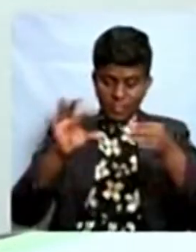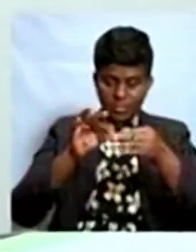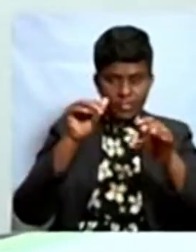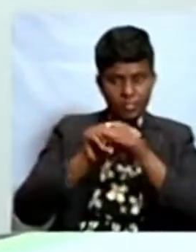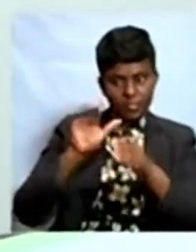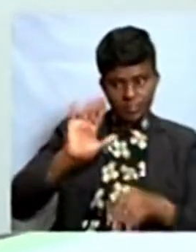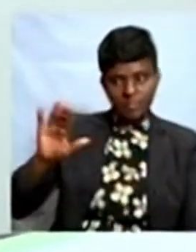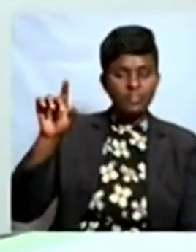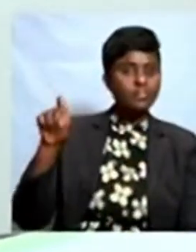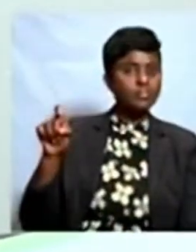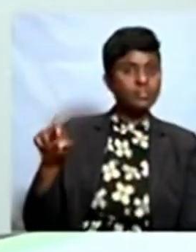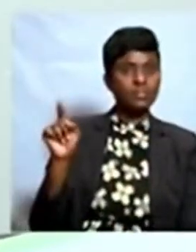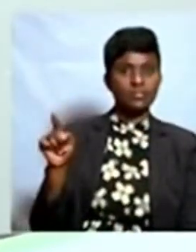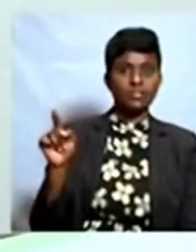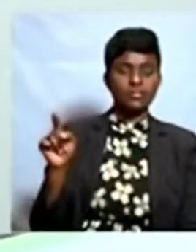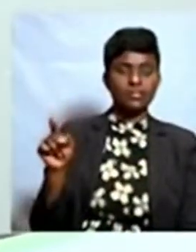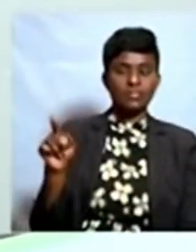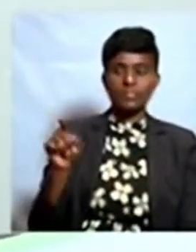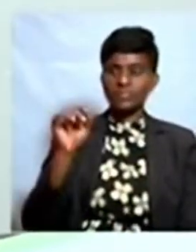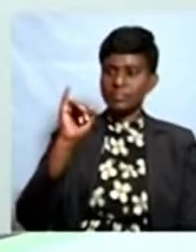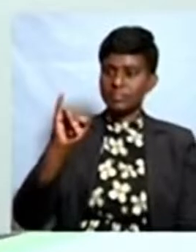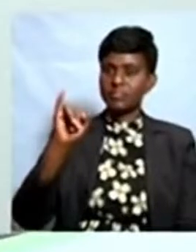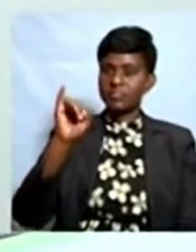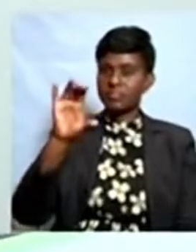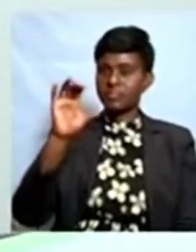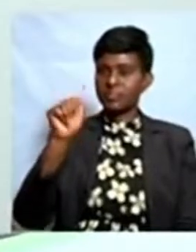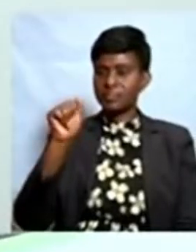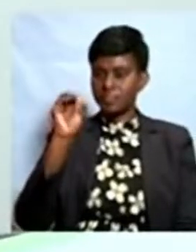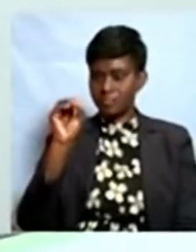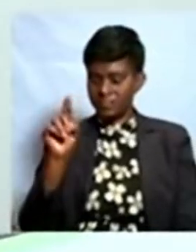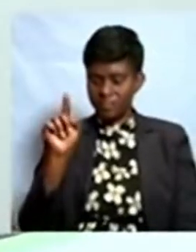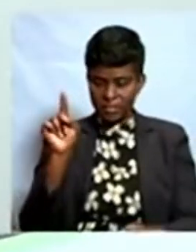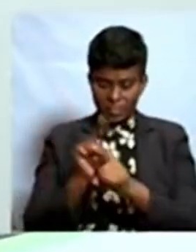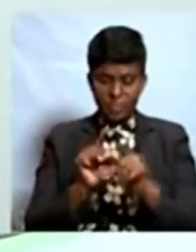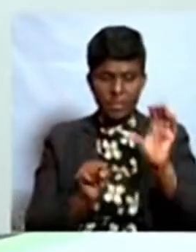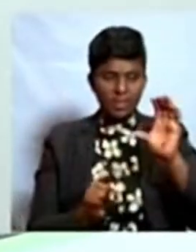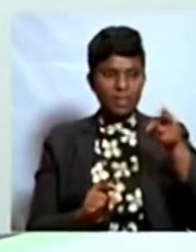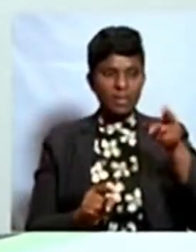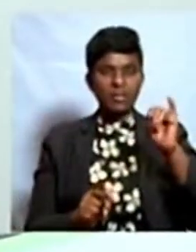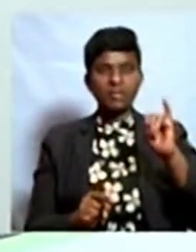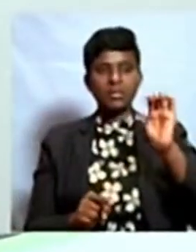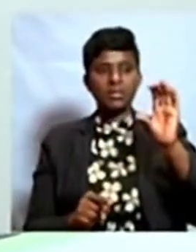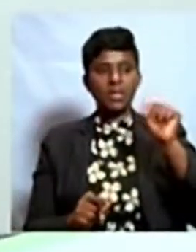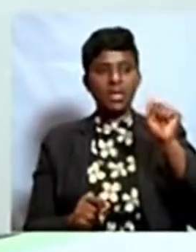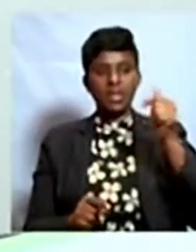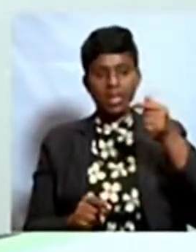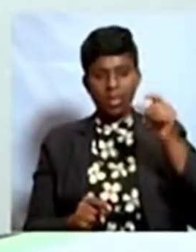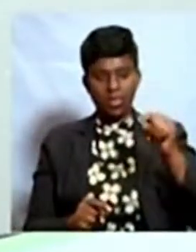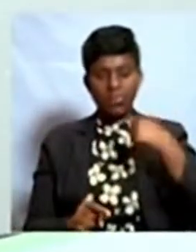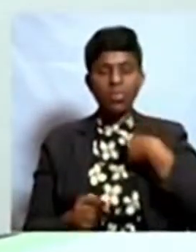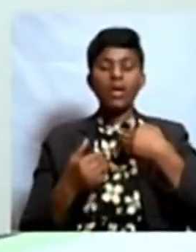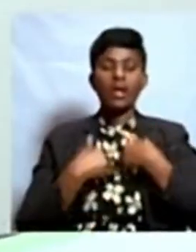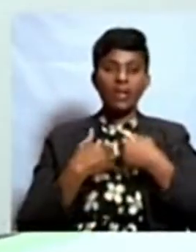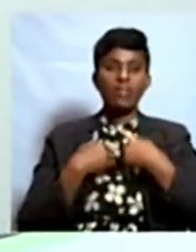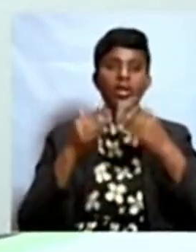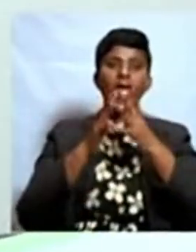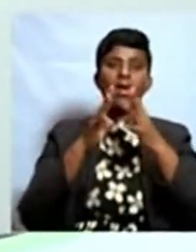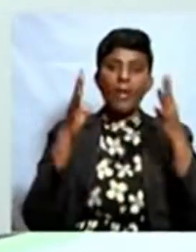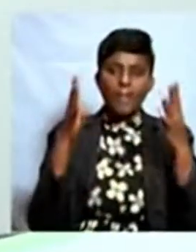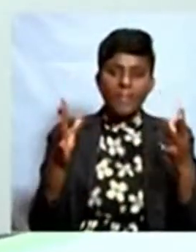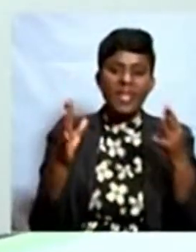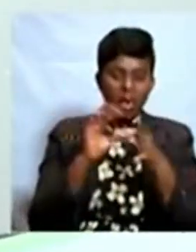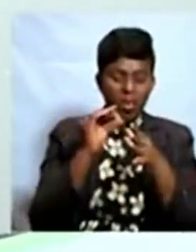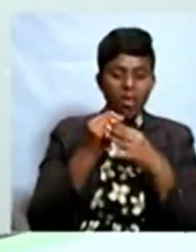of the ICAO as well as the Chicago Convention. There is a broader or a